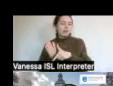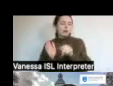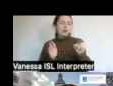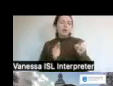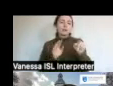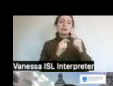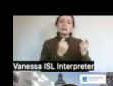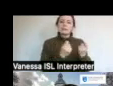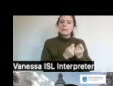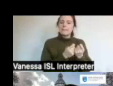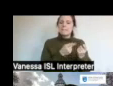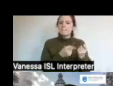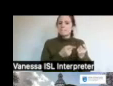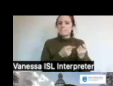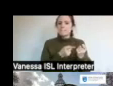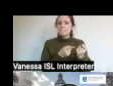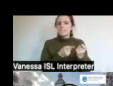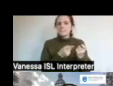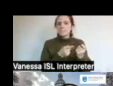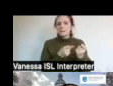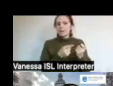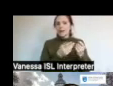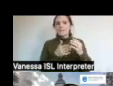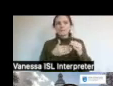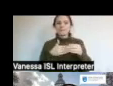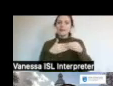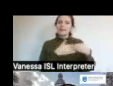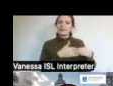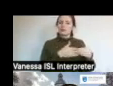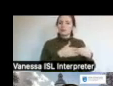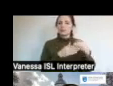together leaders in intellectual disability research from